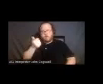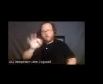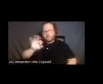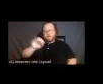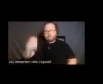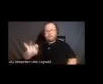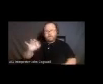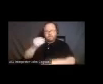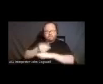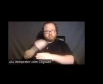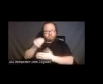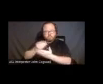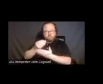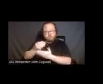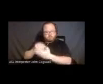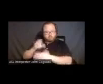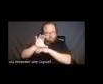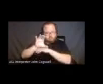fund allocation.